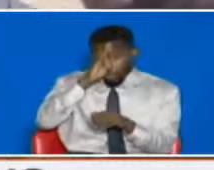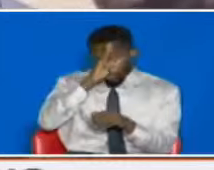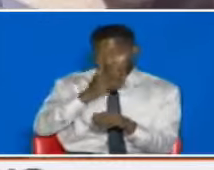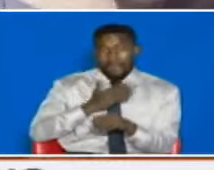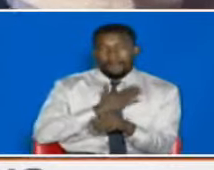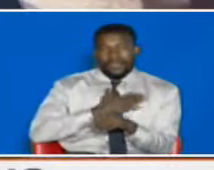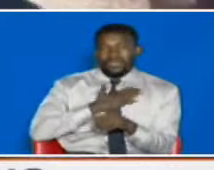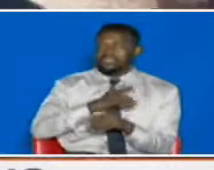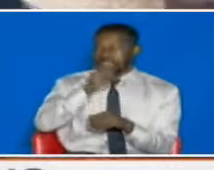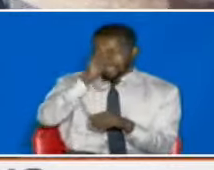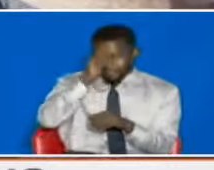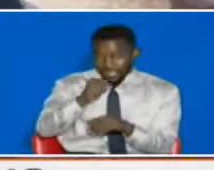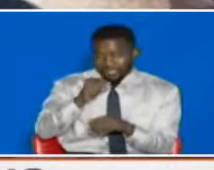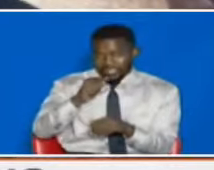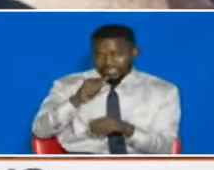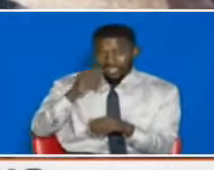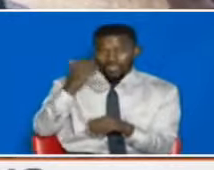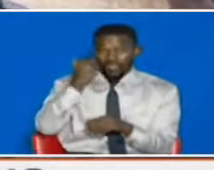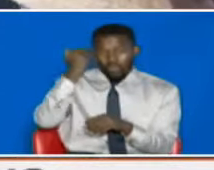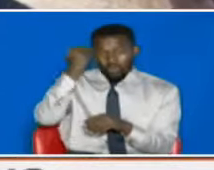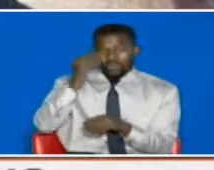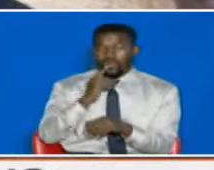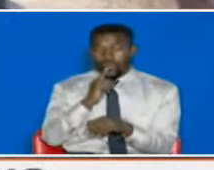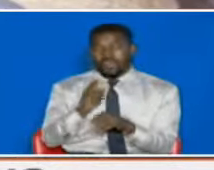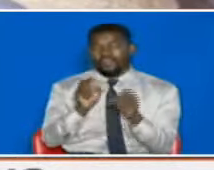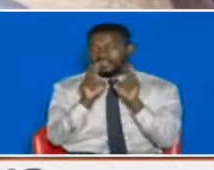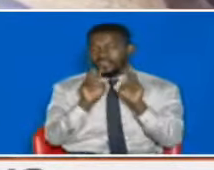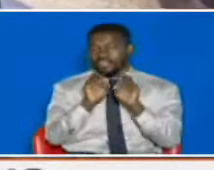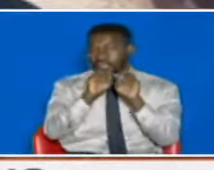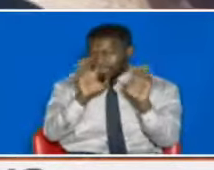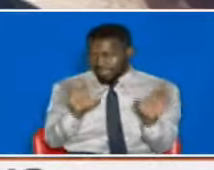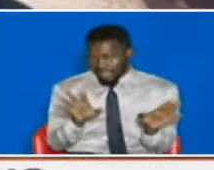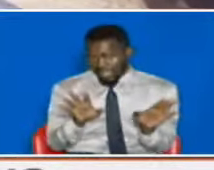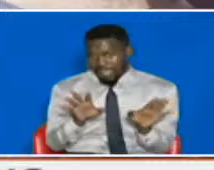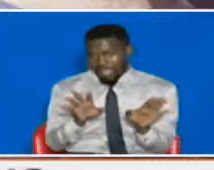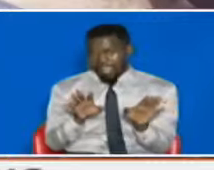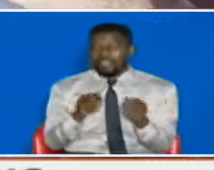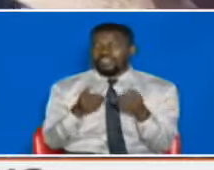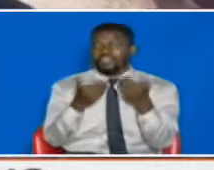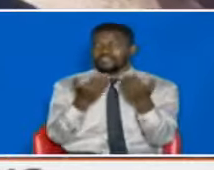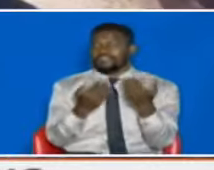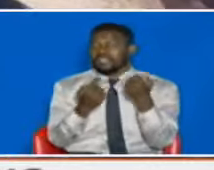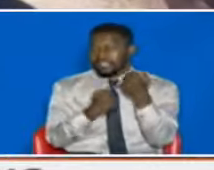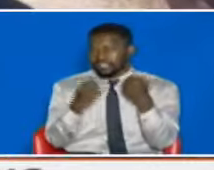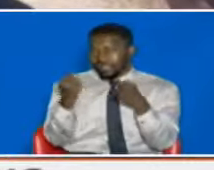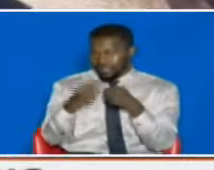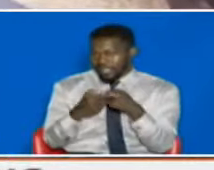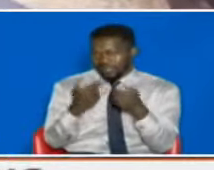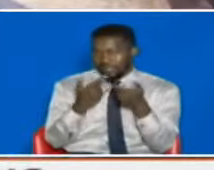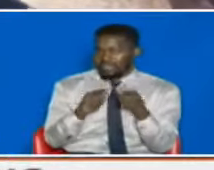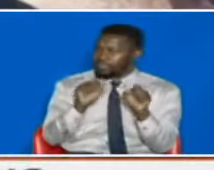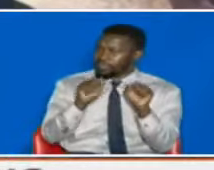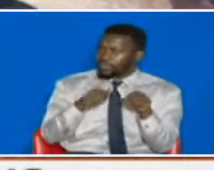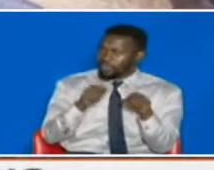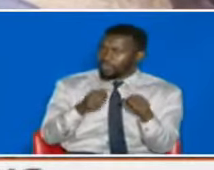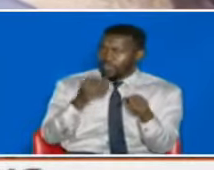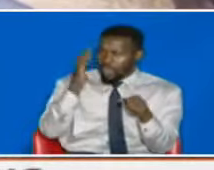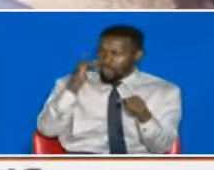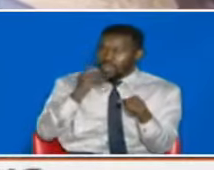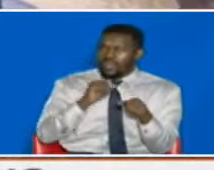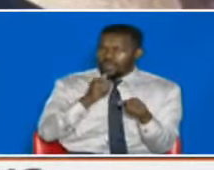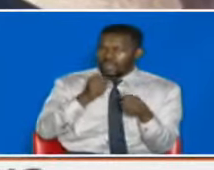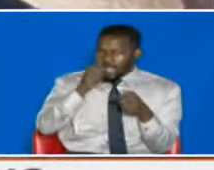court orders. The court orders were very clear. They gave us an injunction for 6 months. Why can they respect that? So that we go